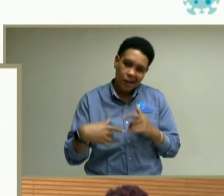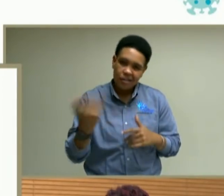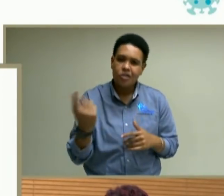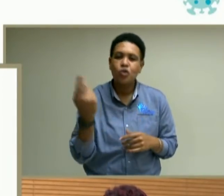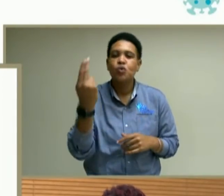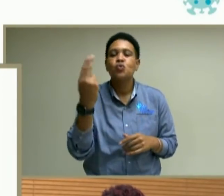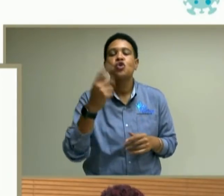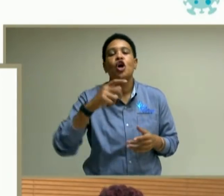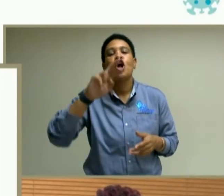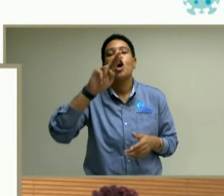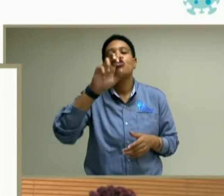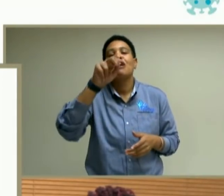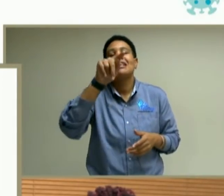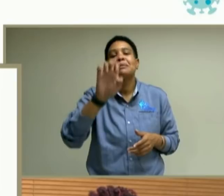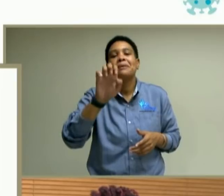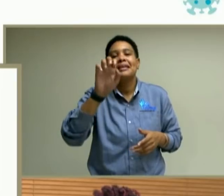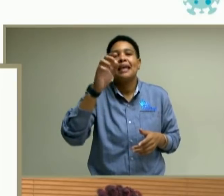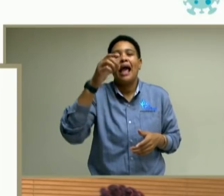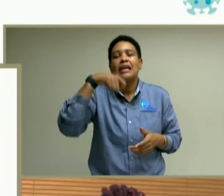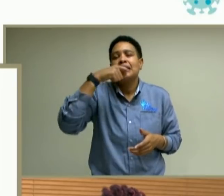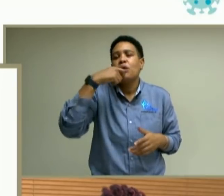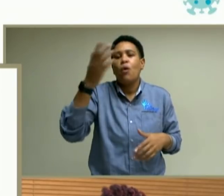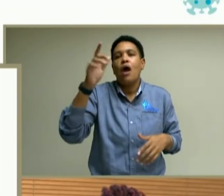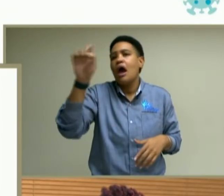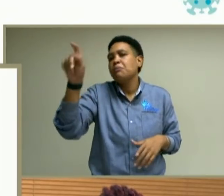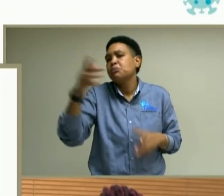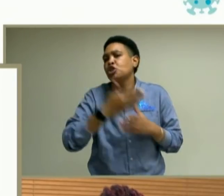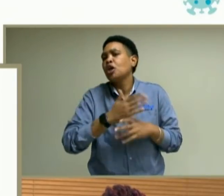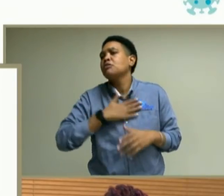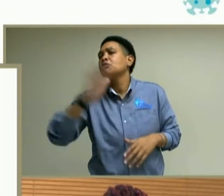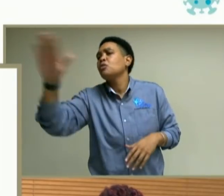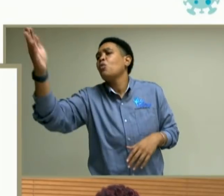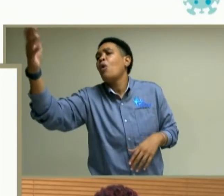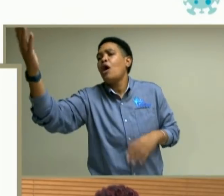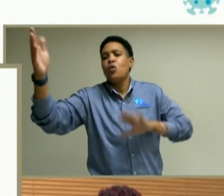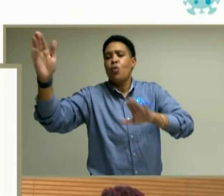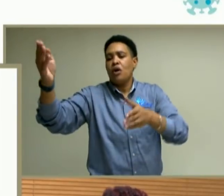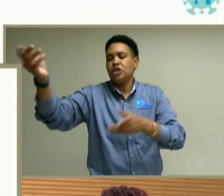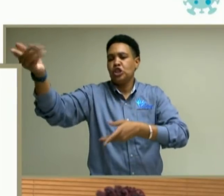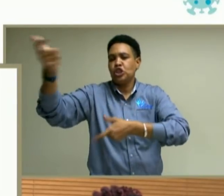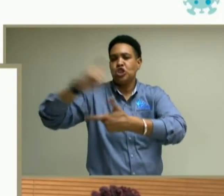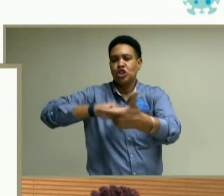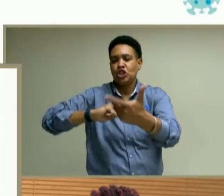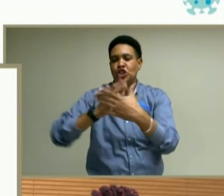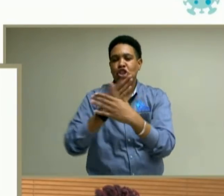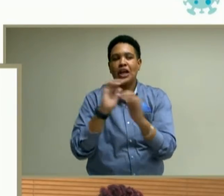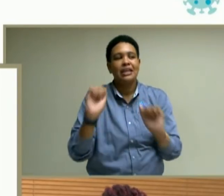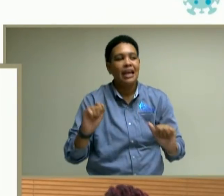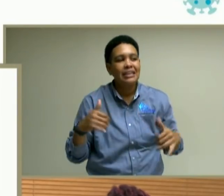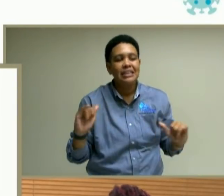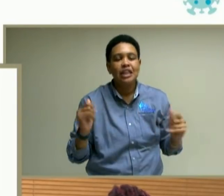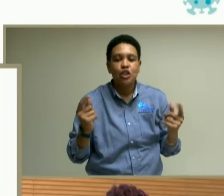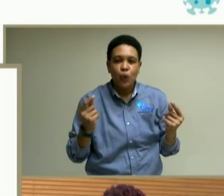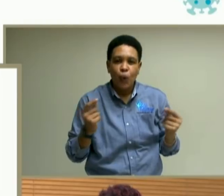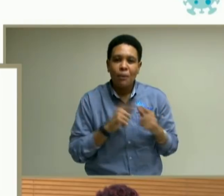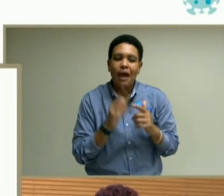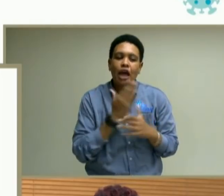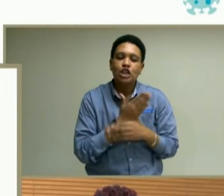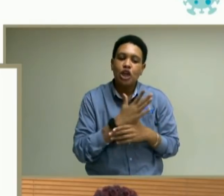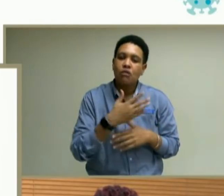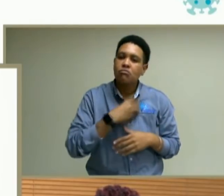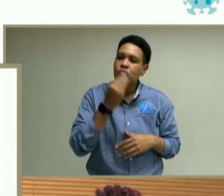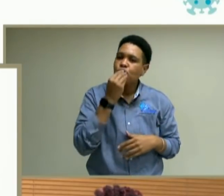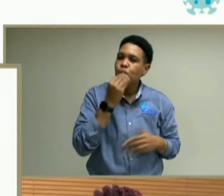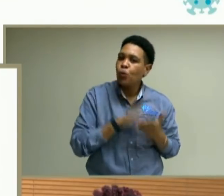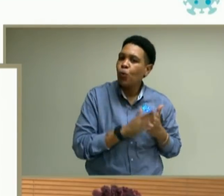sometimes you have this whole potluck where it is you ask your friends and family to bring dishes over. You can still do that by sharing